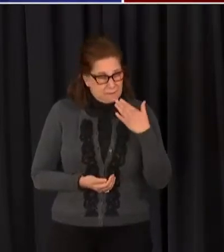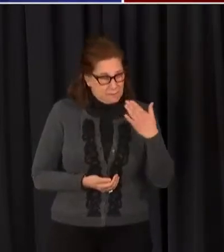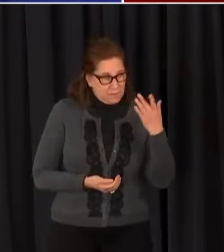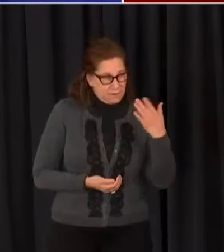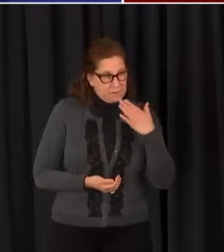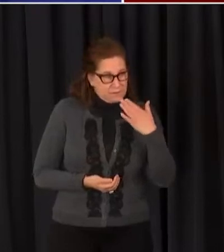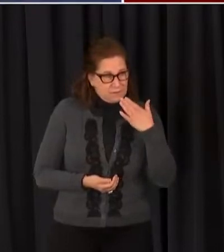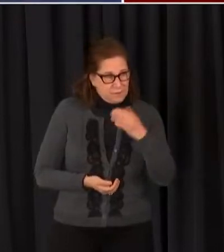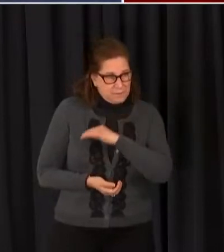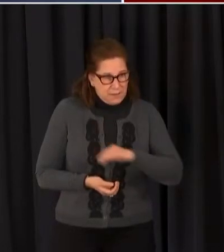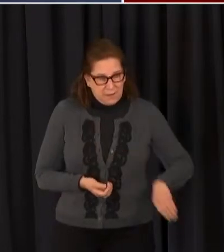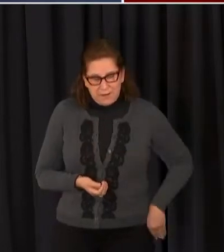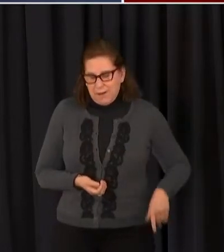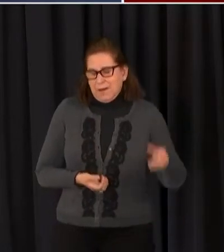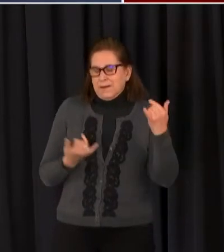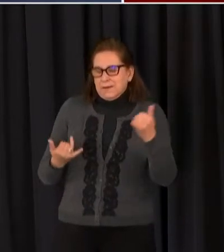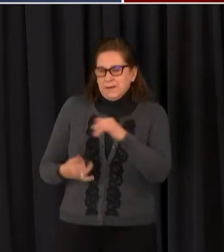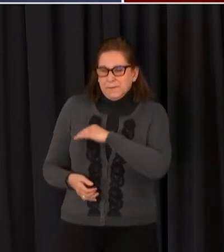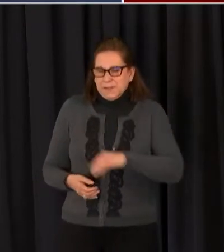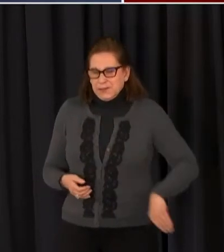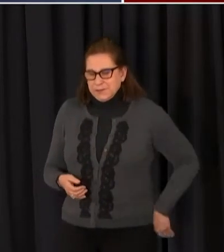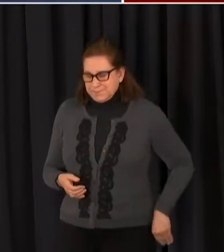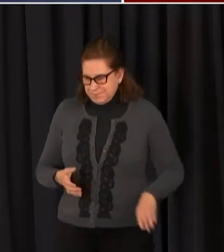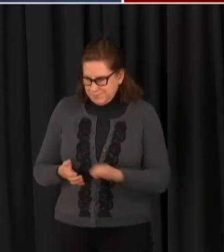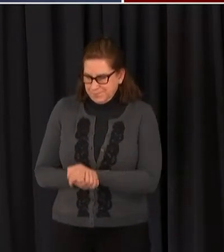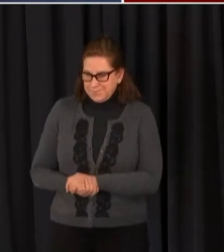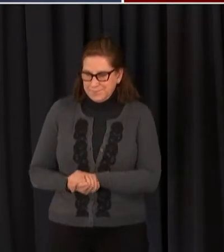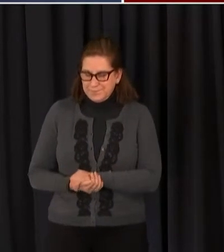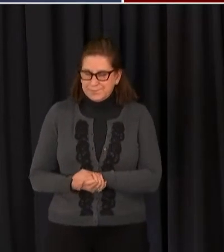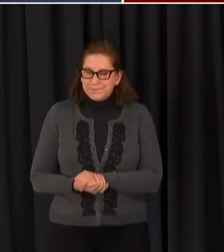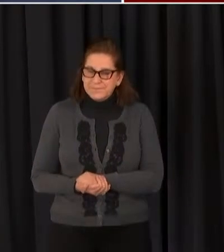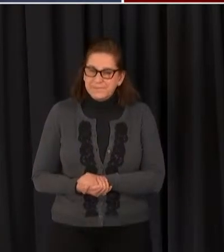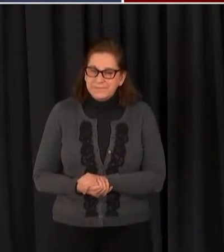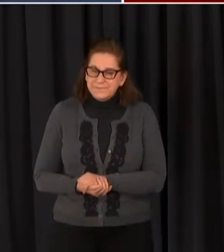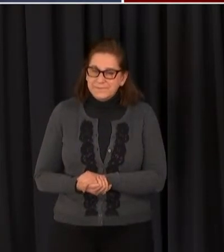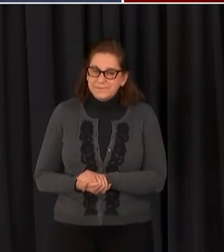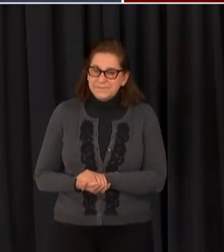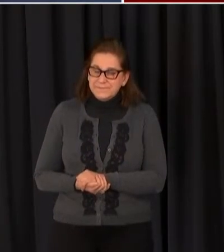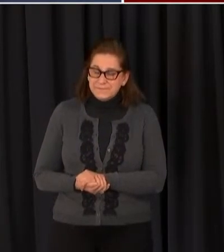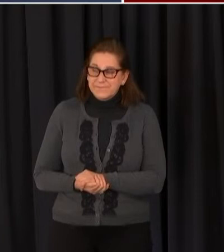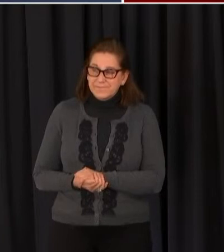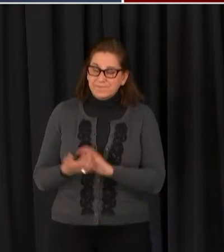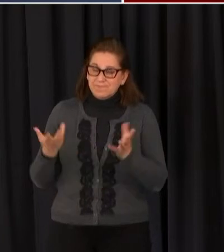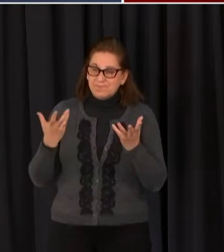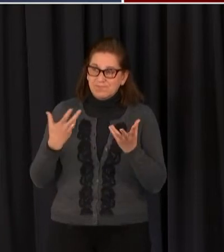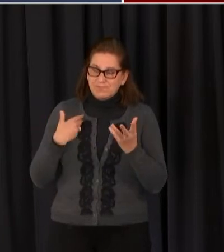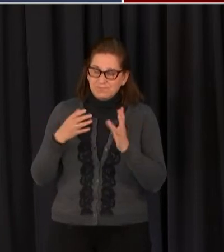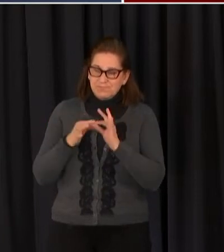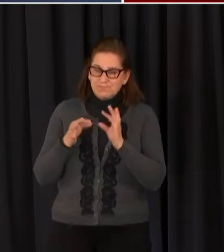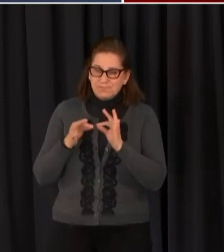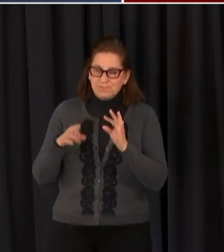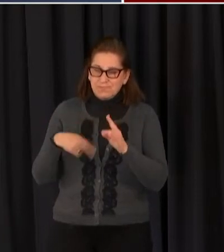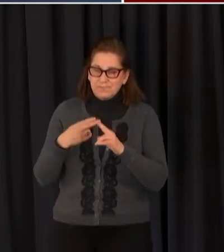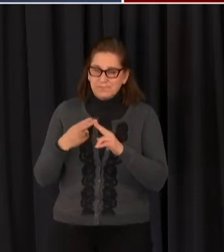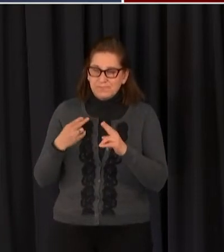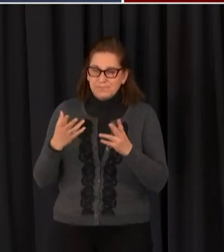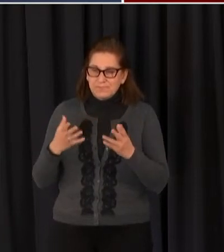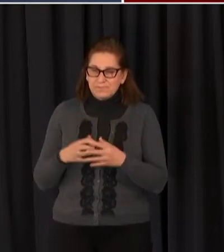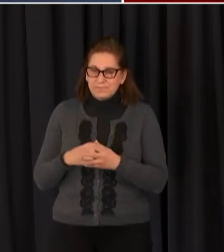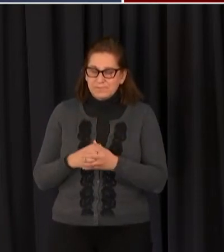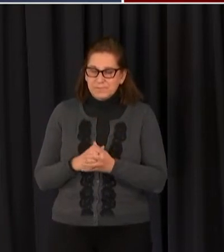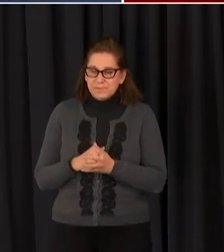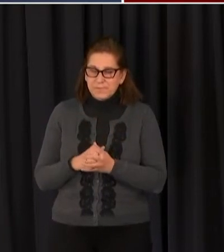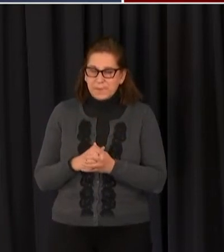I also will note that we are in, I'll put into place